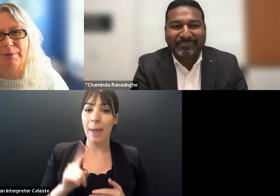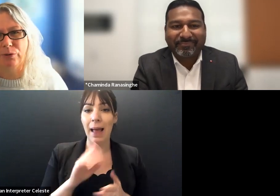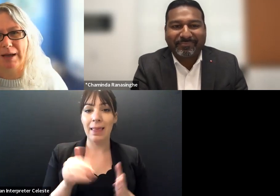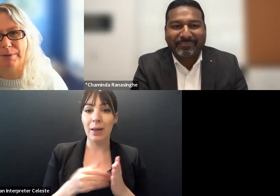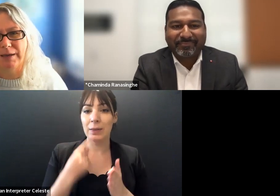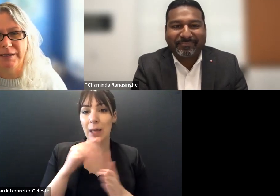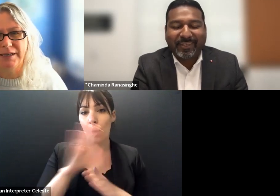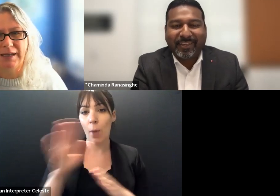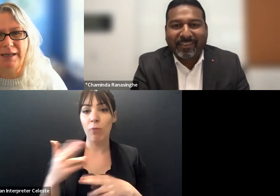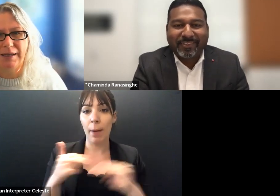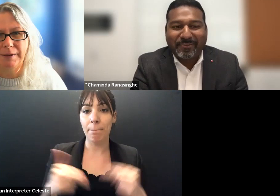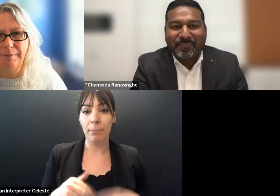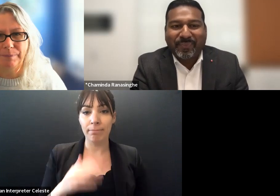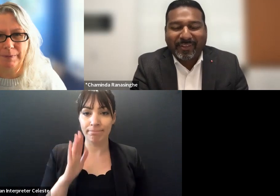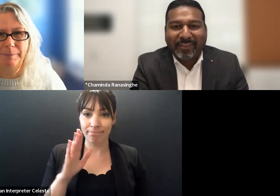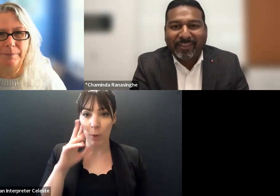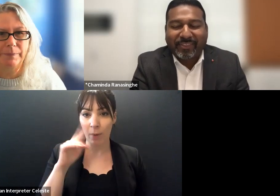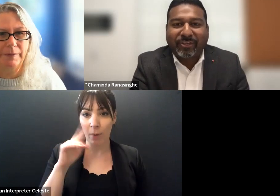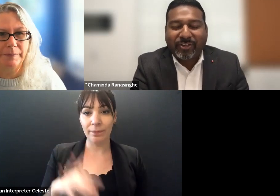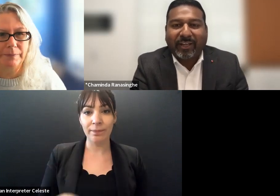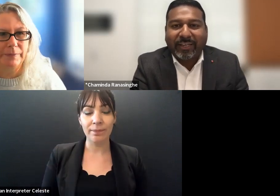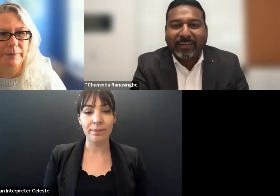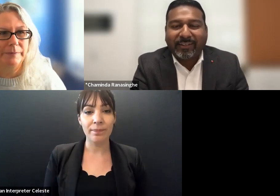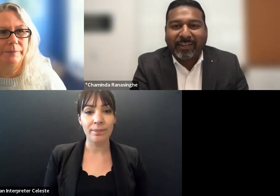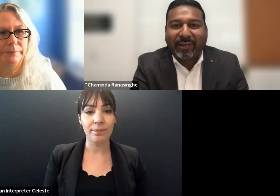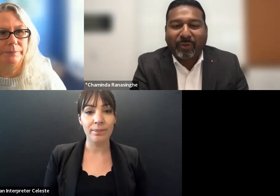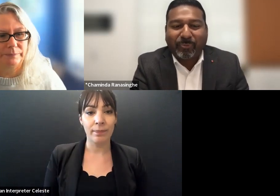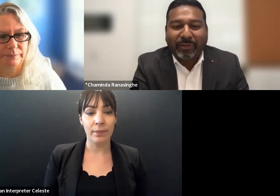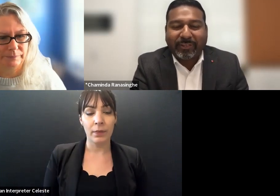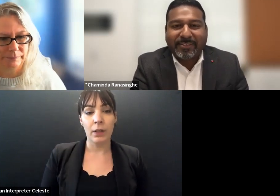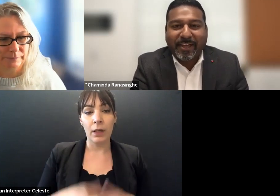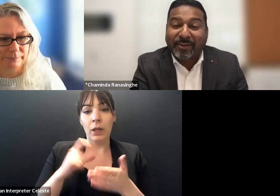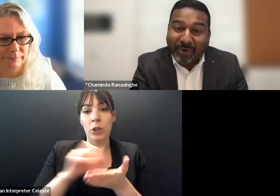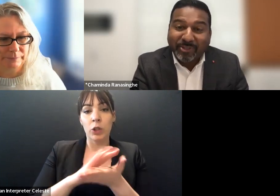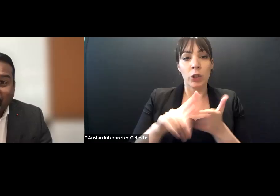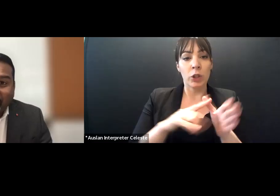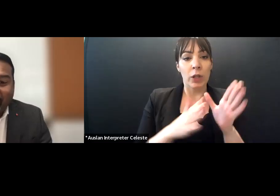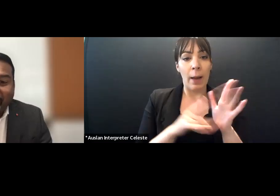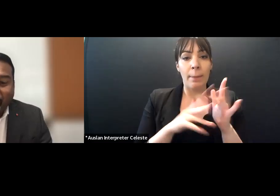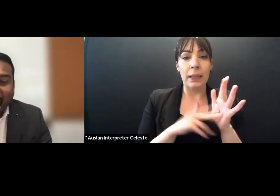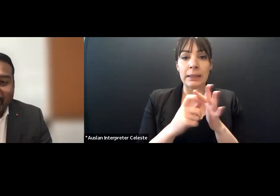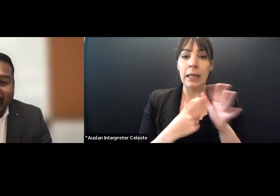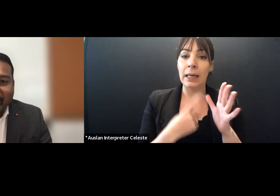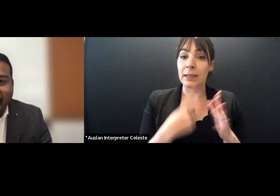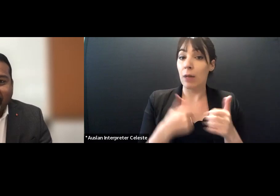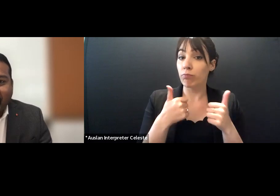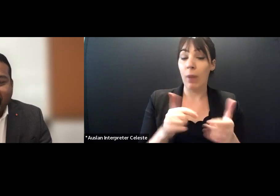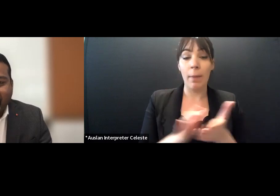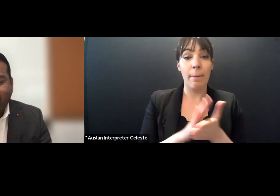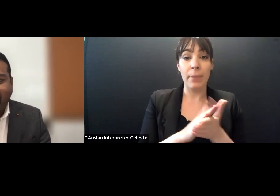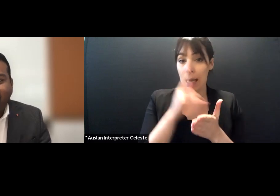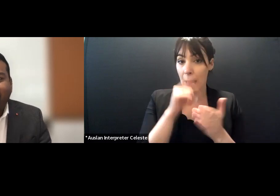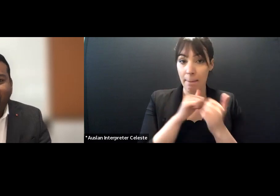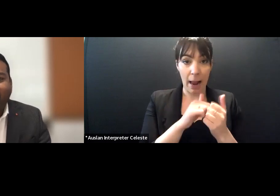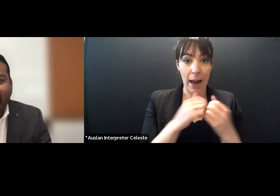goodbye and wrap it all up. Take care. Thank you, Darlene, and hello, everybody. It's great to be partnering with ADCET on such